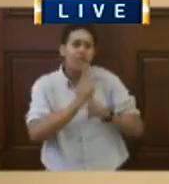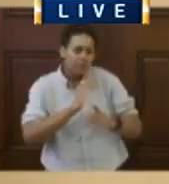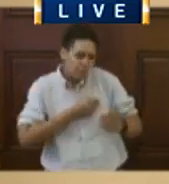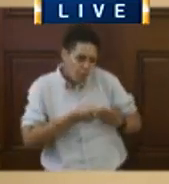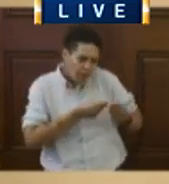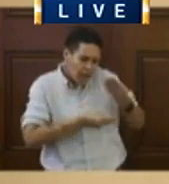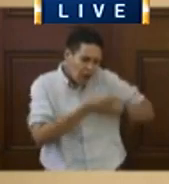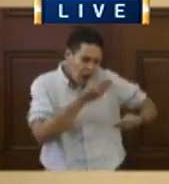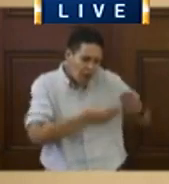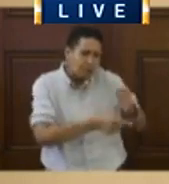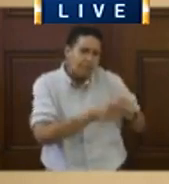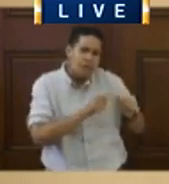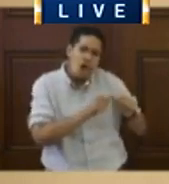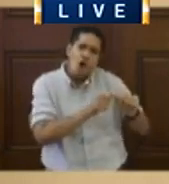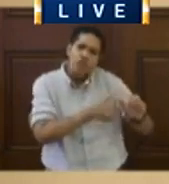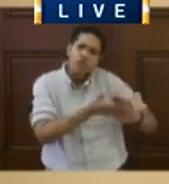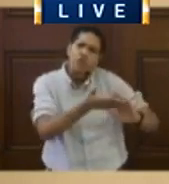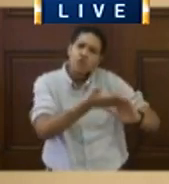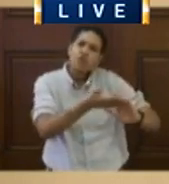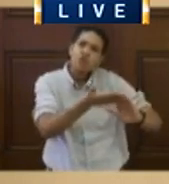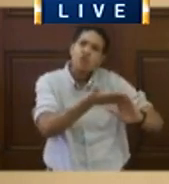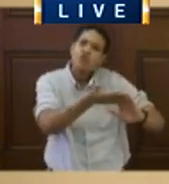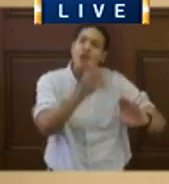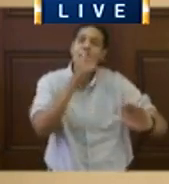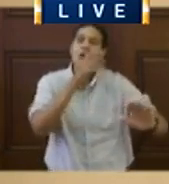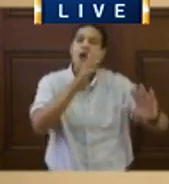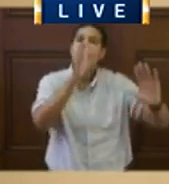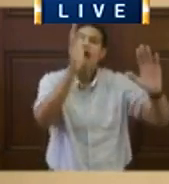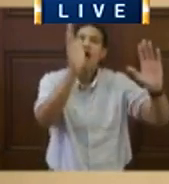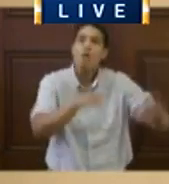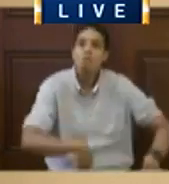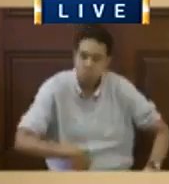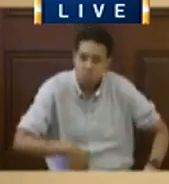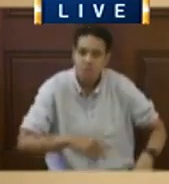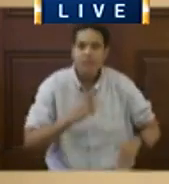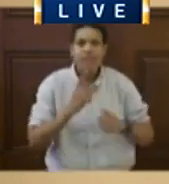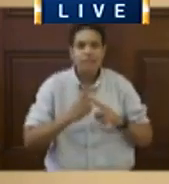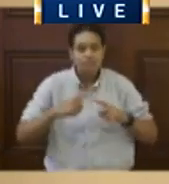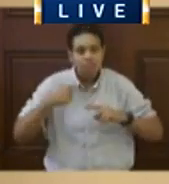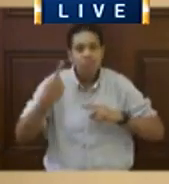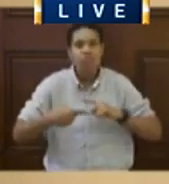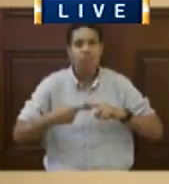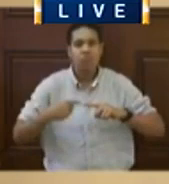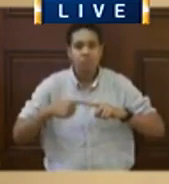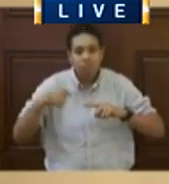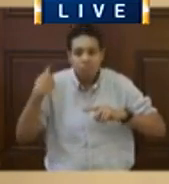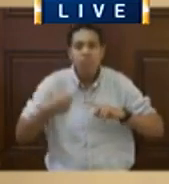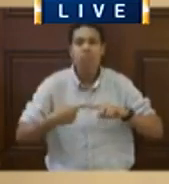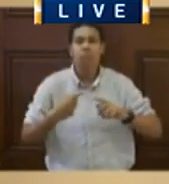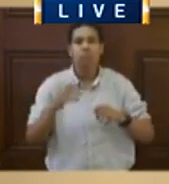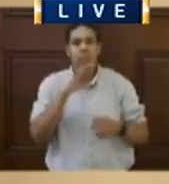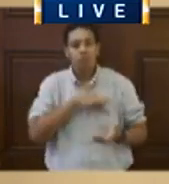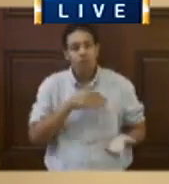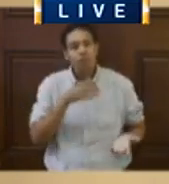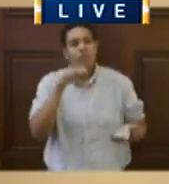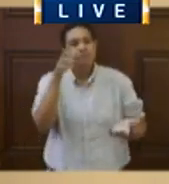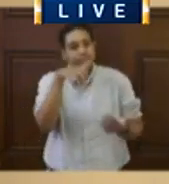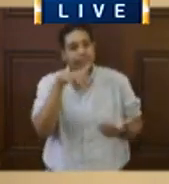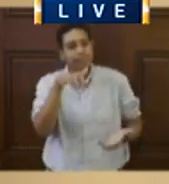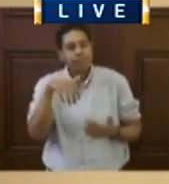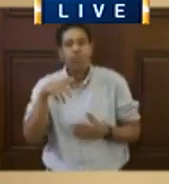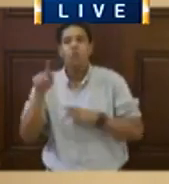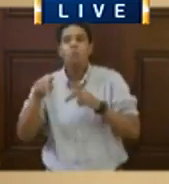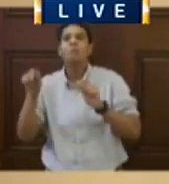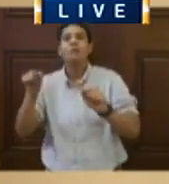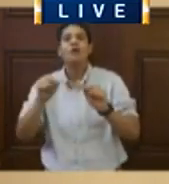economy continuing to move, to continue to roll over and turn over, so that people can continue